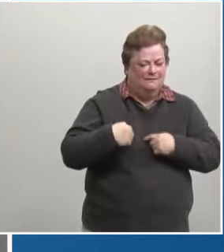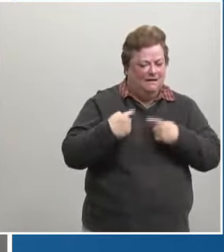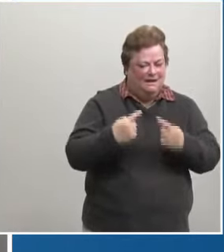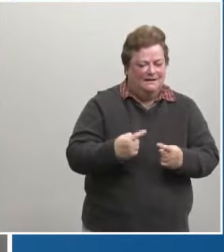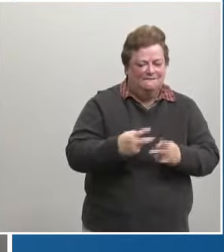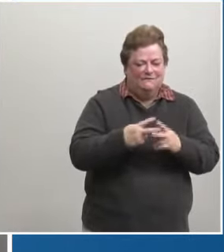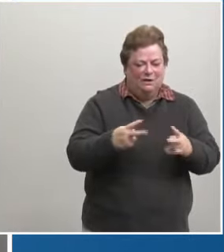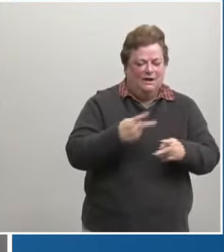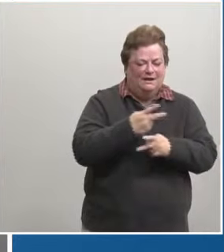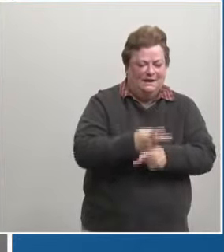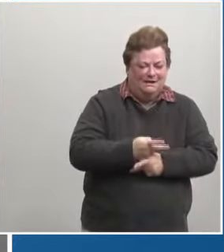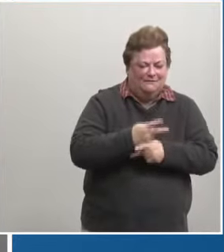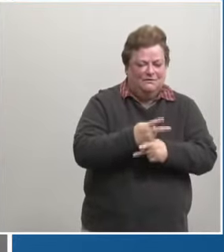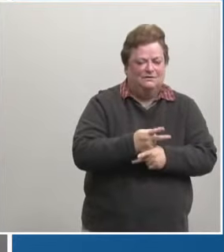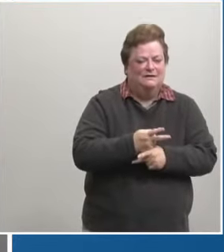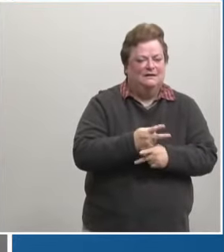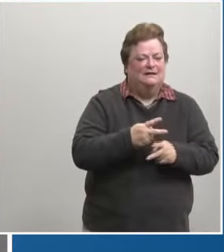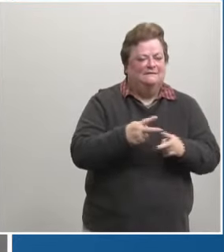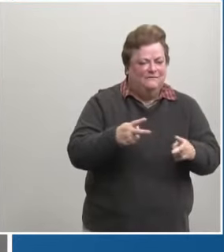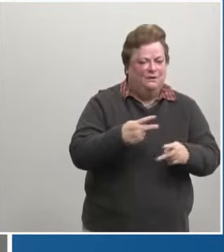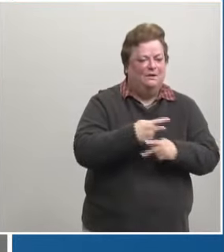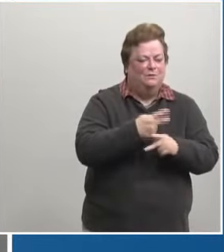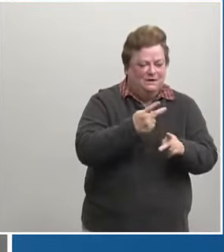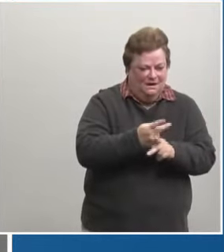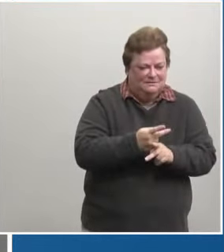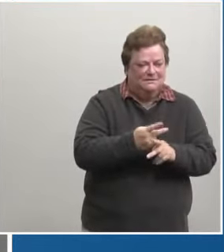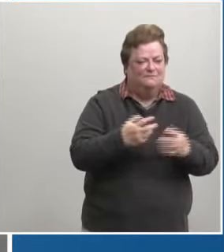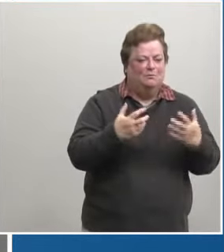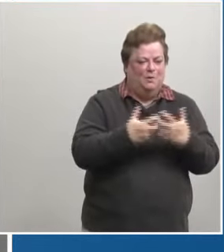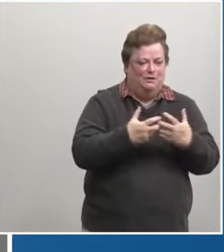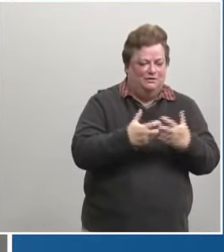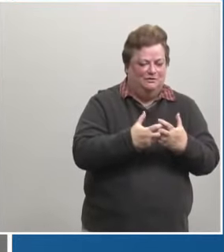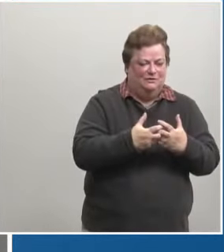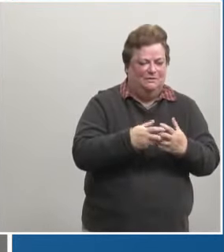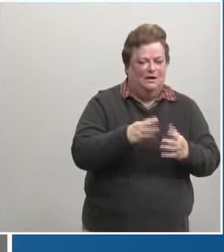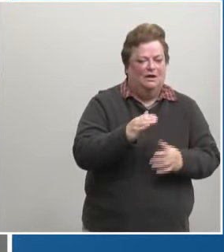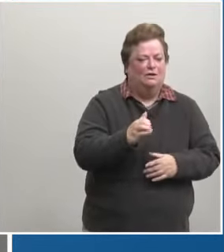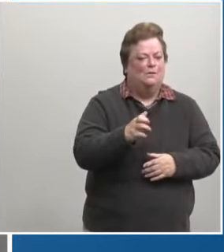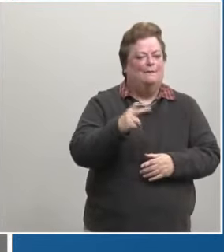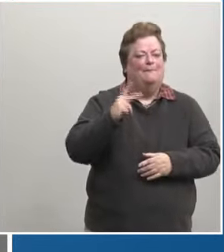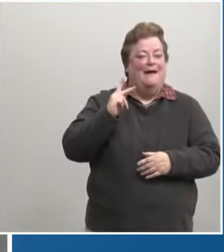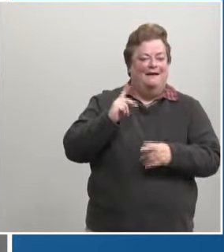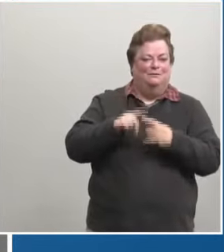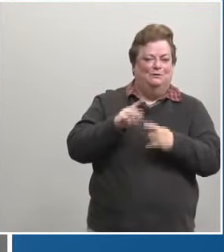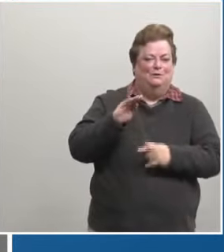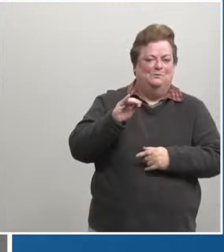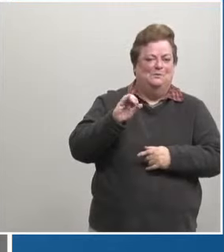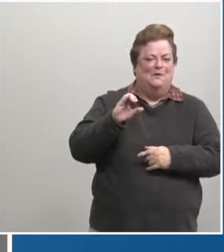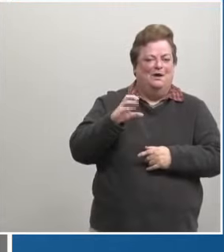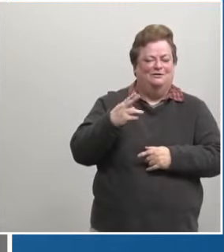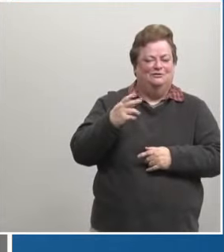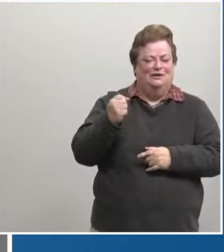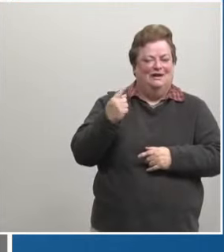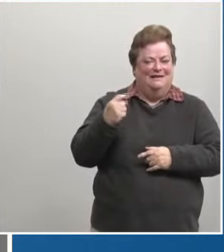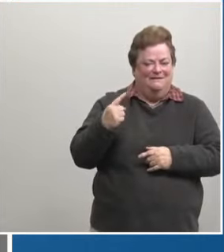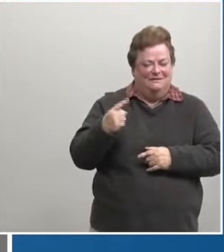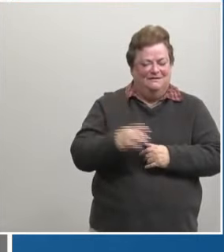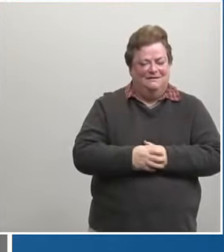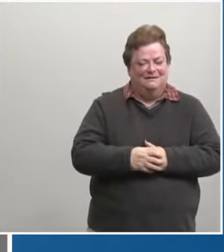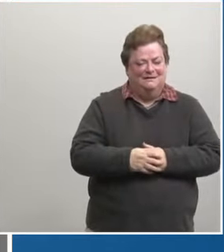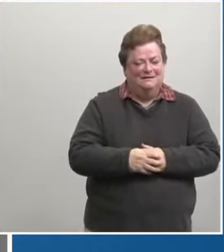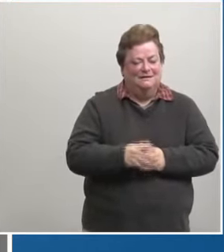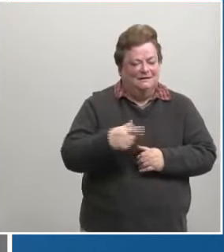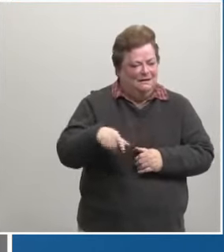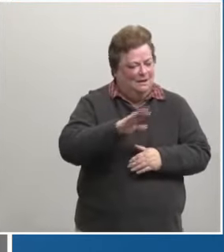and close and very productive partnership going back to March the 11th at the university, a date that all of us will